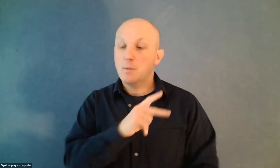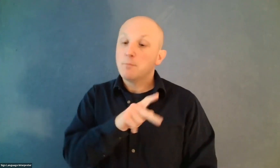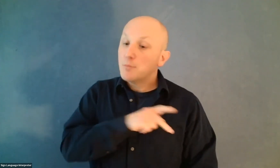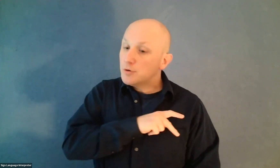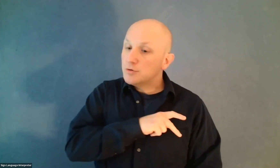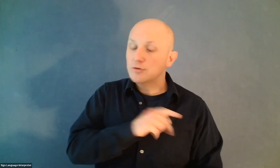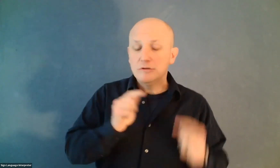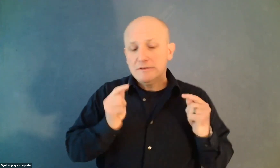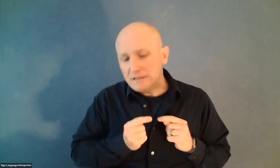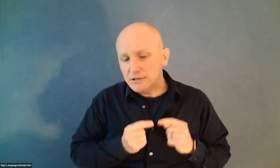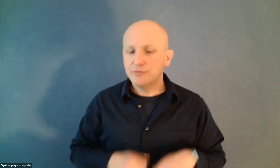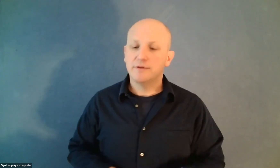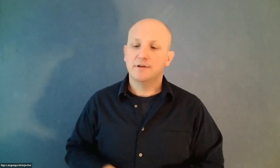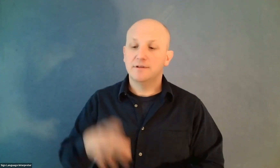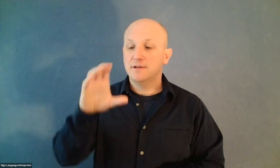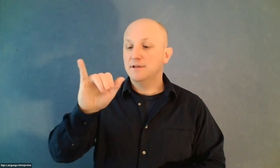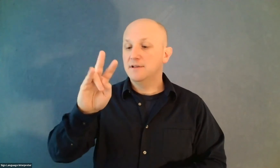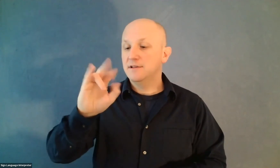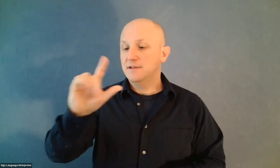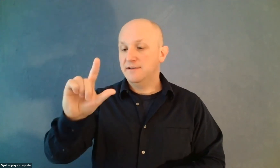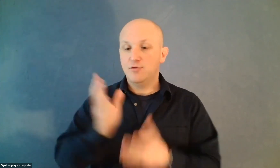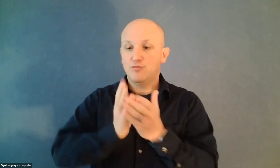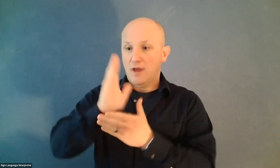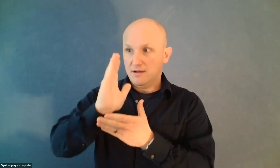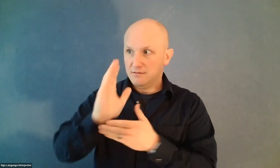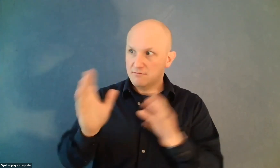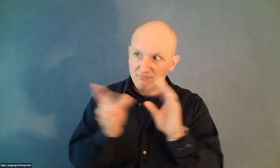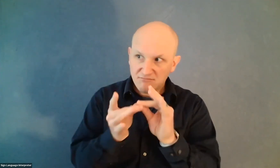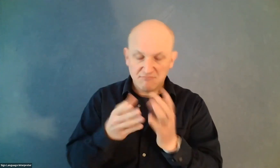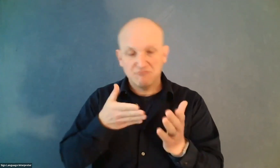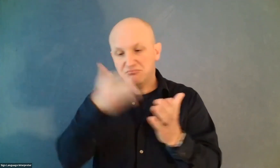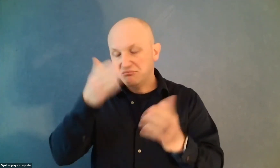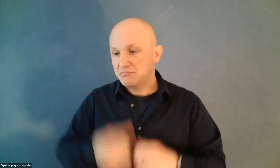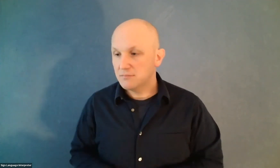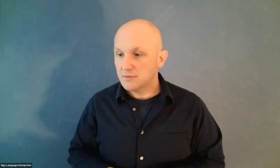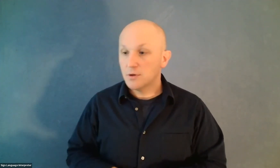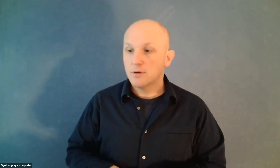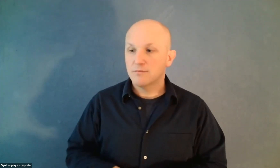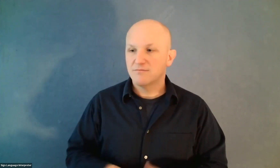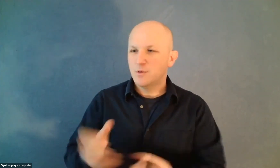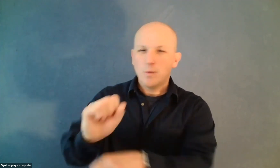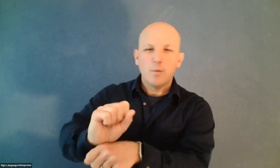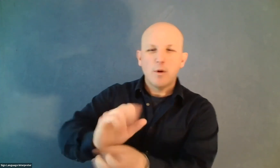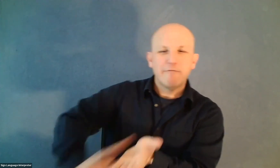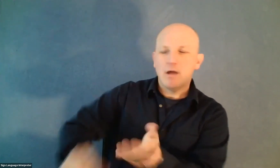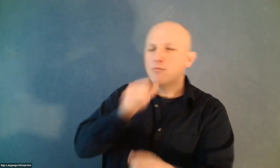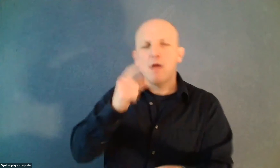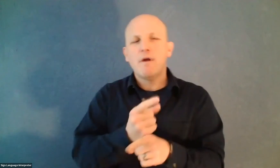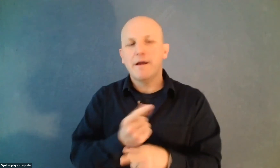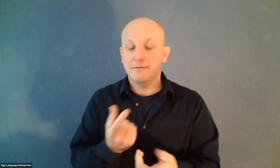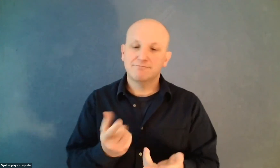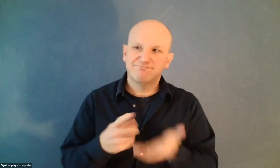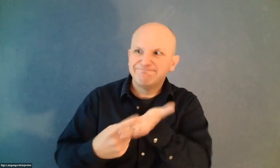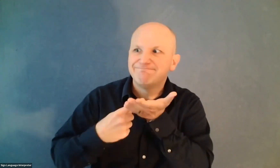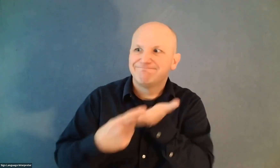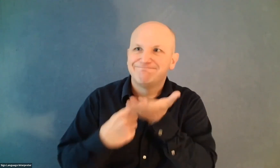rights claims, wrongful termination, discrimination, employment discrimination, things of that sort. And it's been a pleasure.